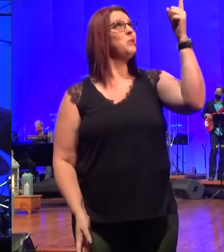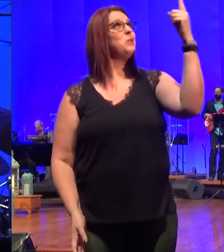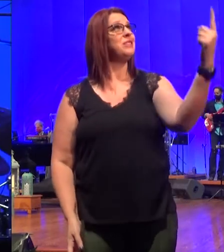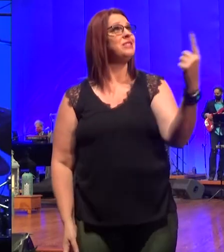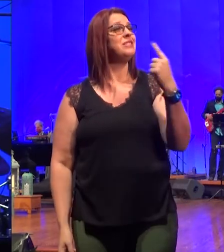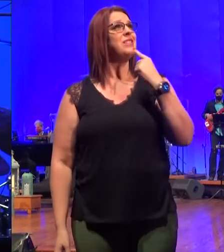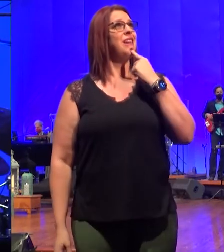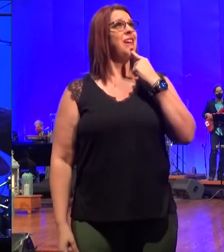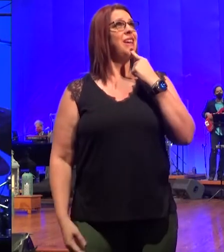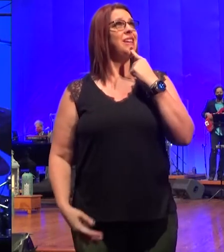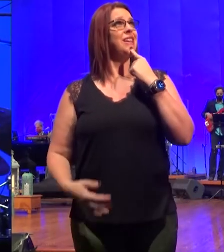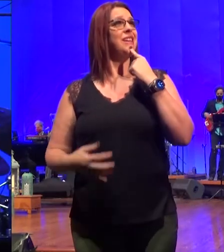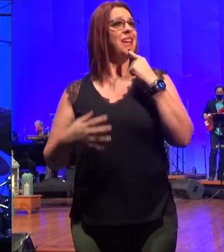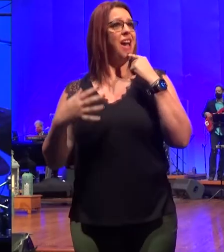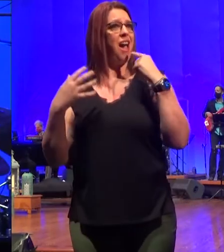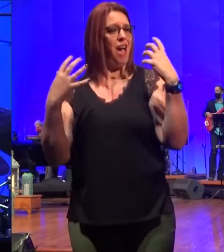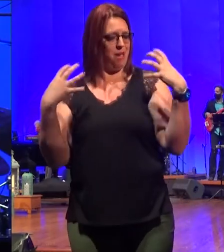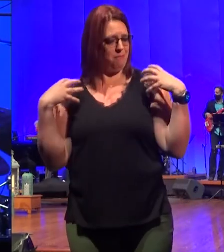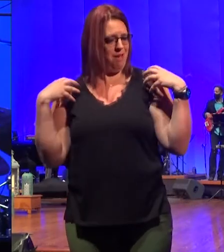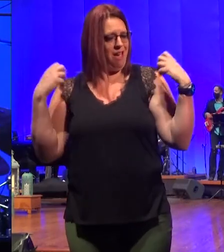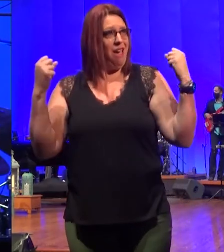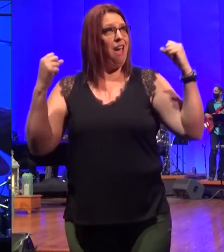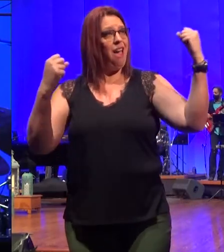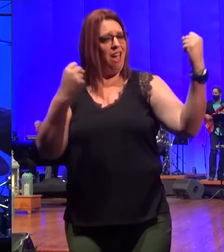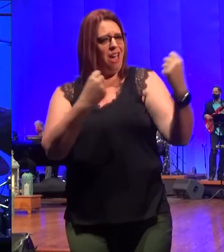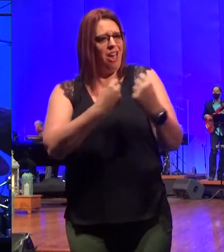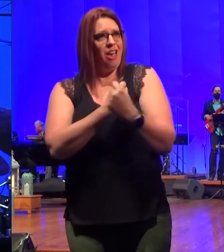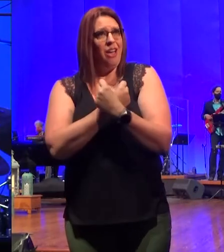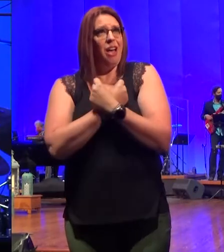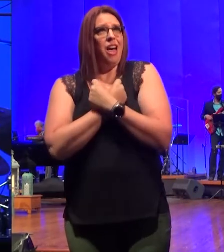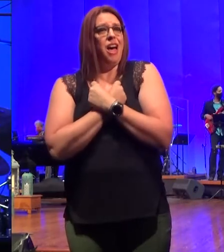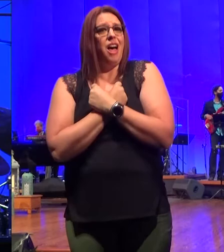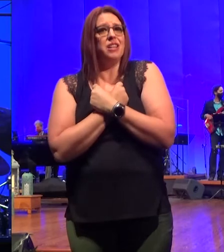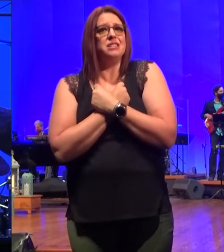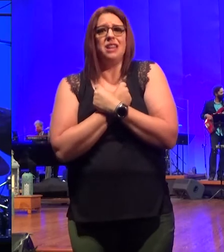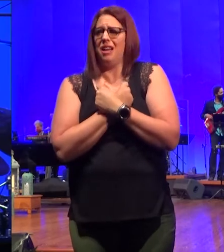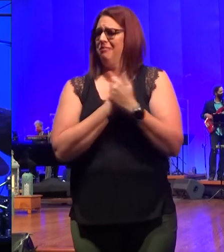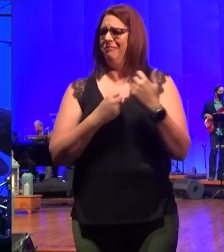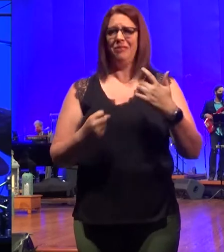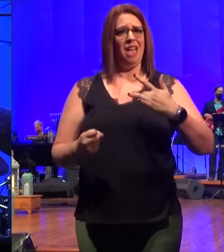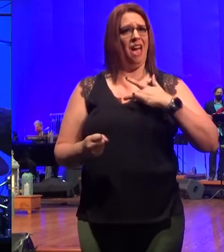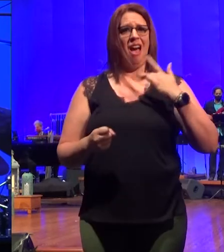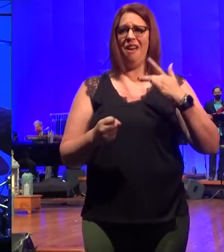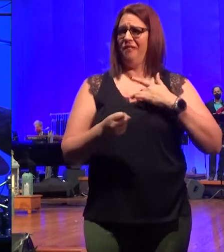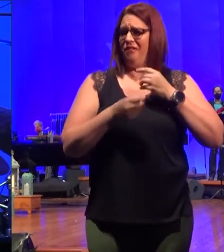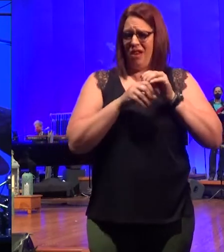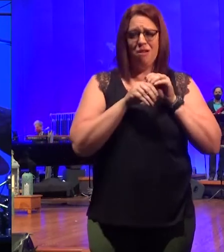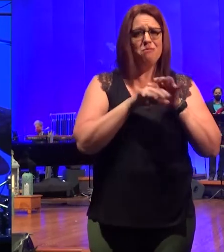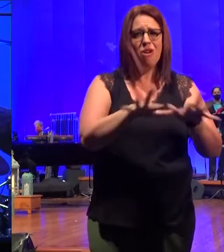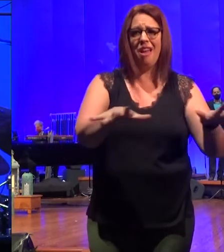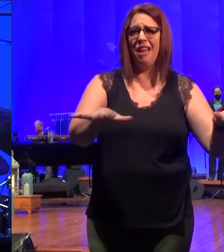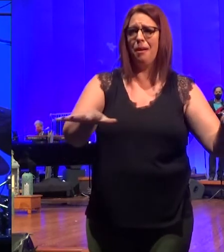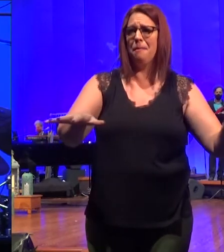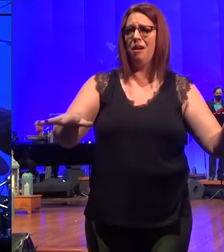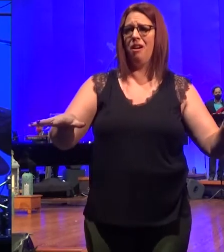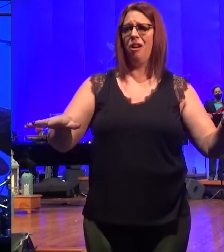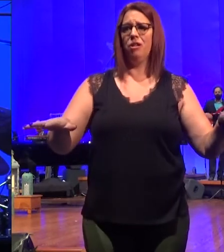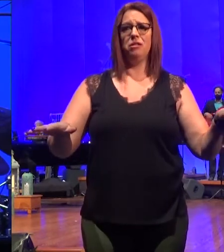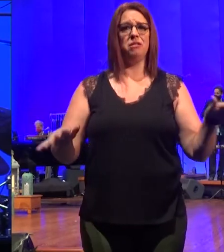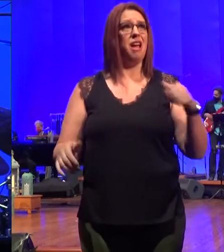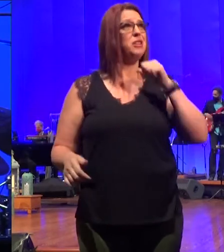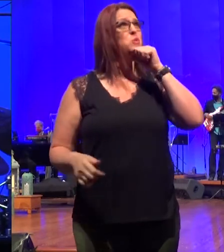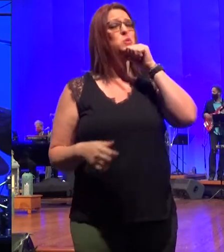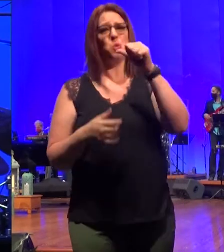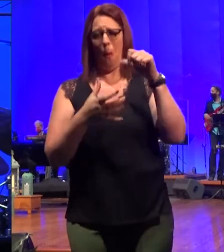weak. You say I am held when I am falling short. And when I